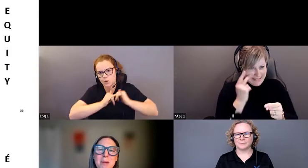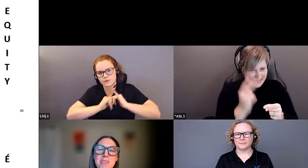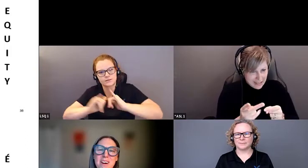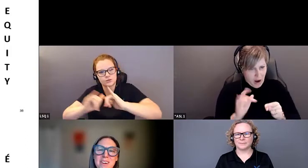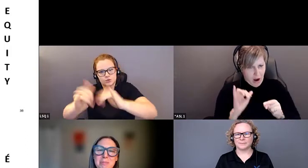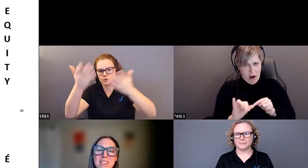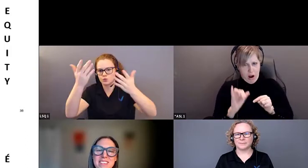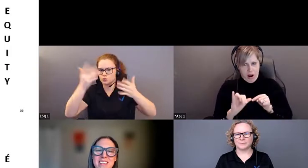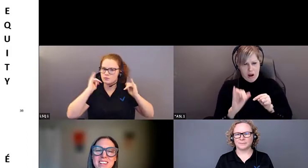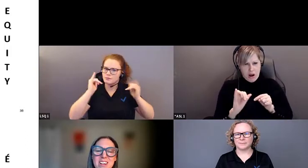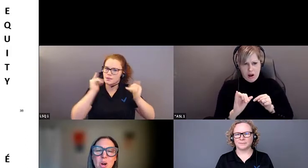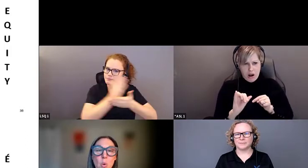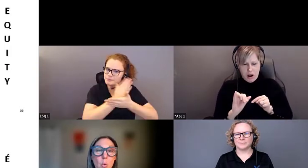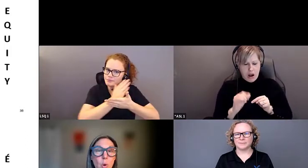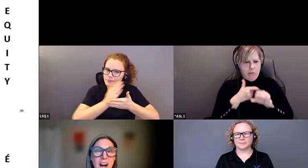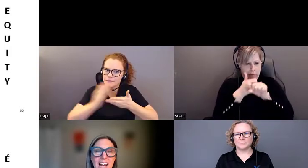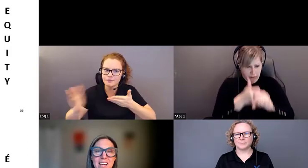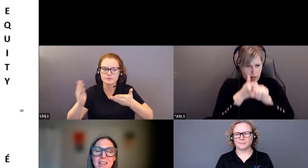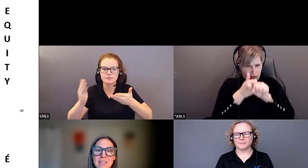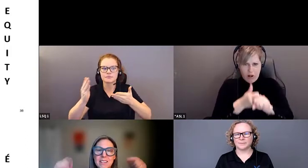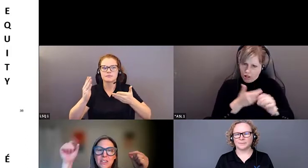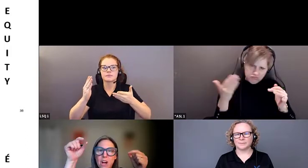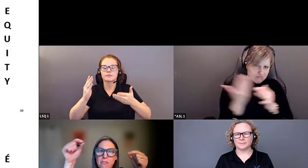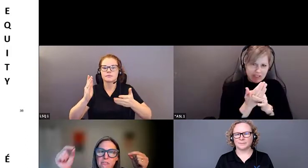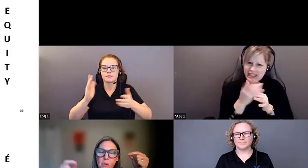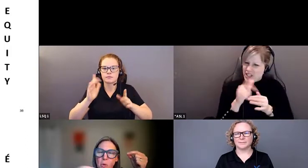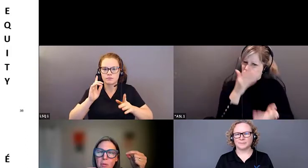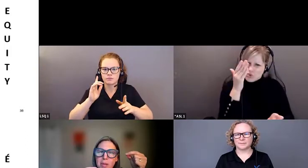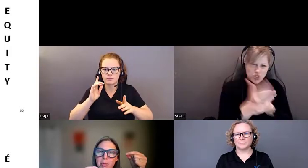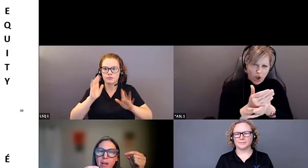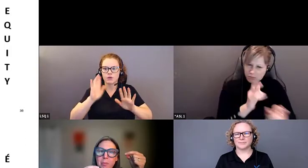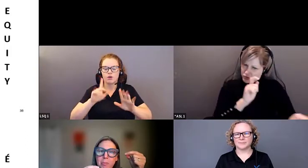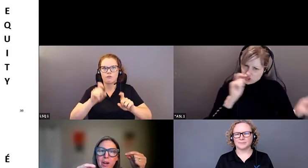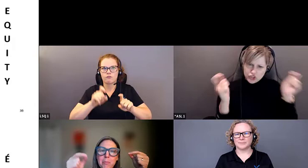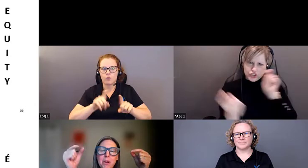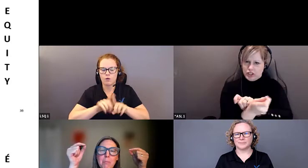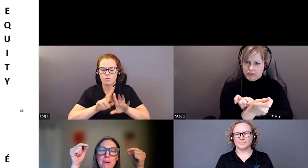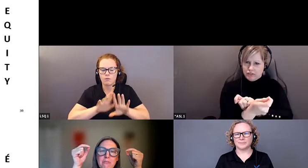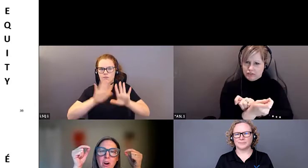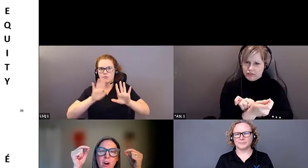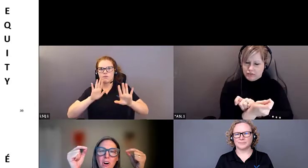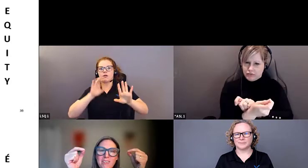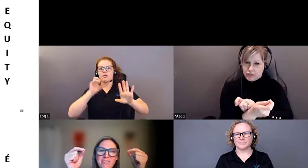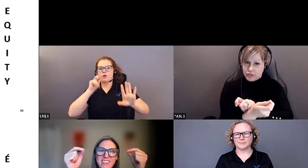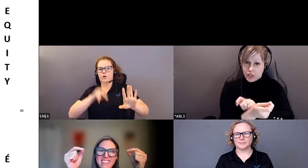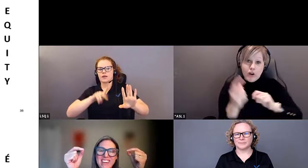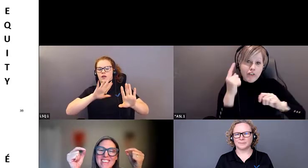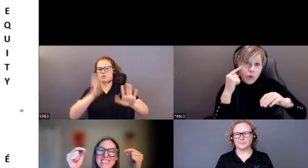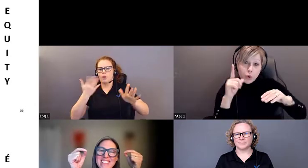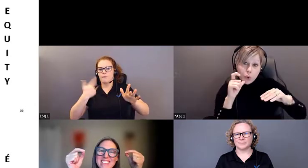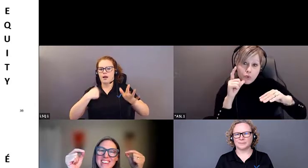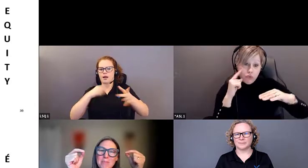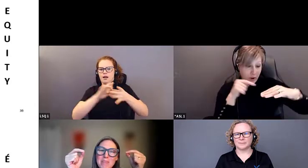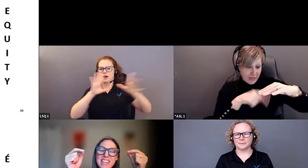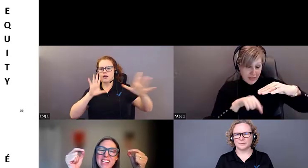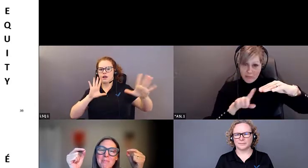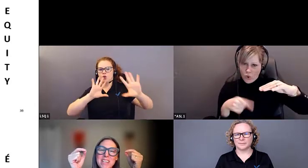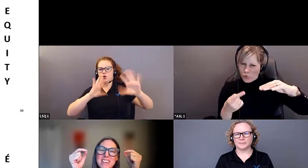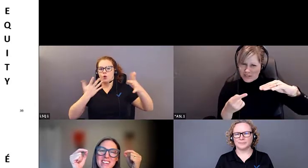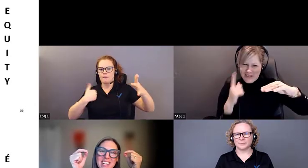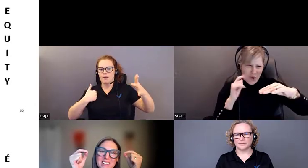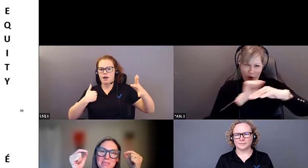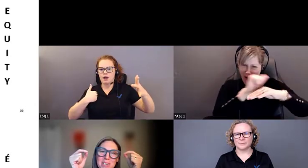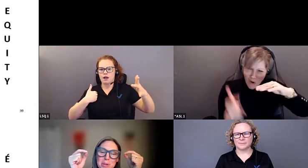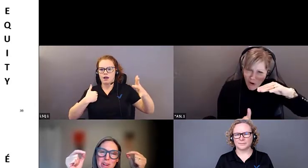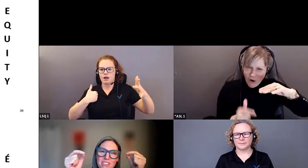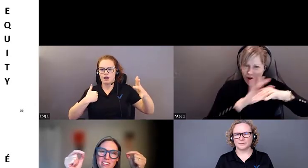interrupt our complicity. Why? Not for people on the bottom, but for all of us. As Denise said at the beginning,